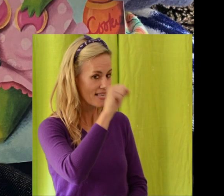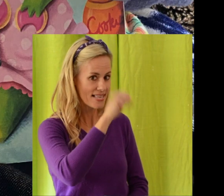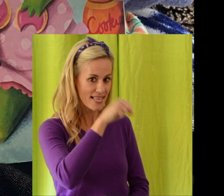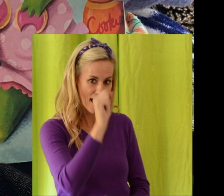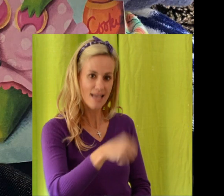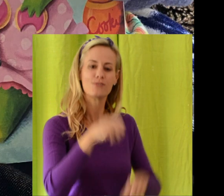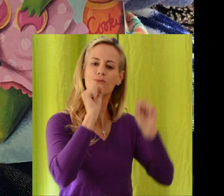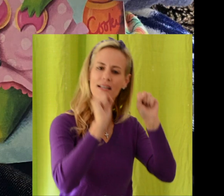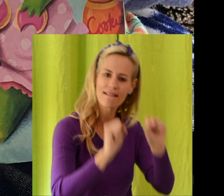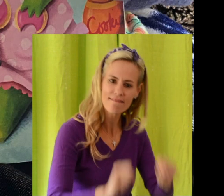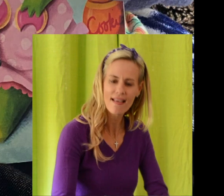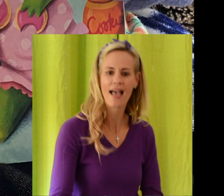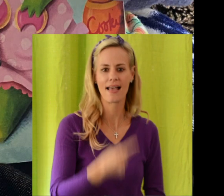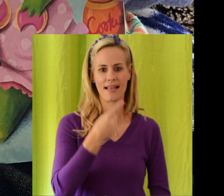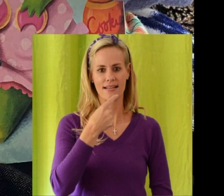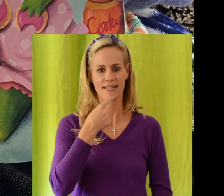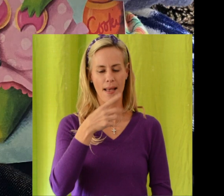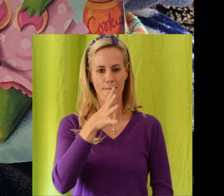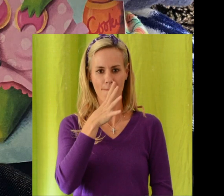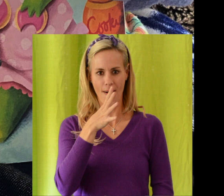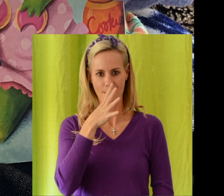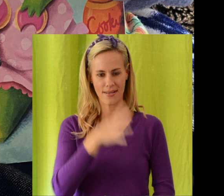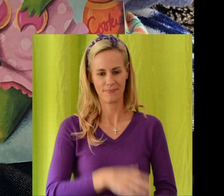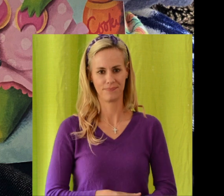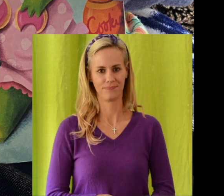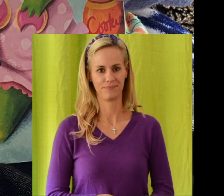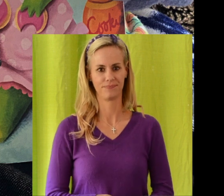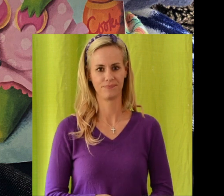Yes, you may, Alfie, said Mommy.